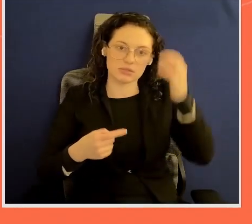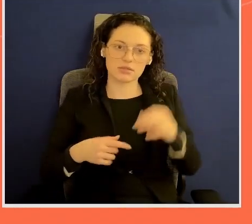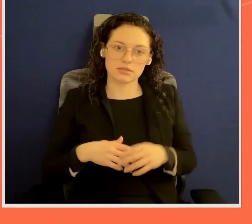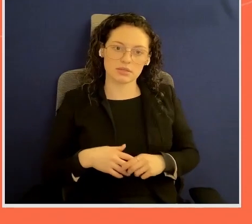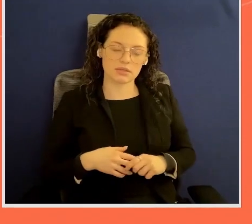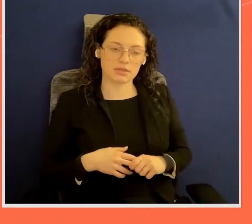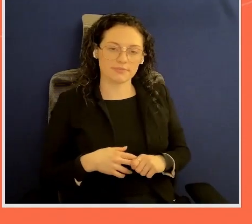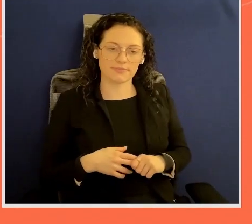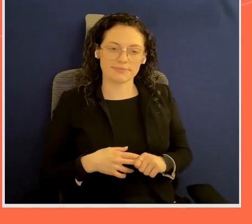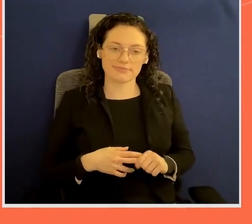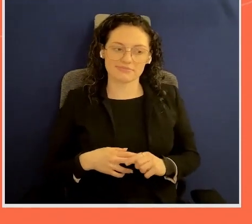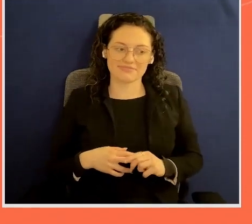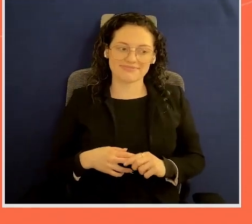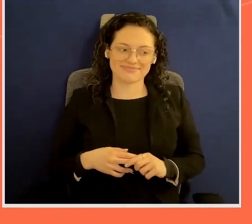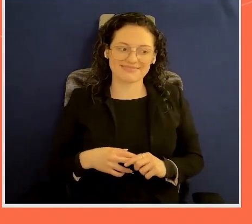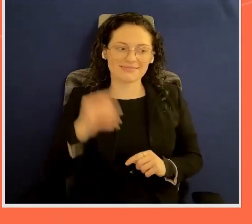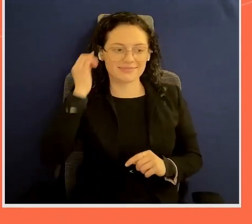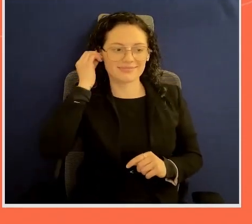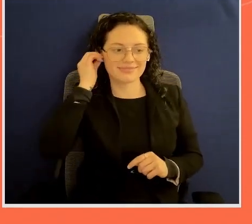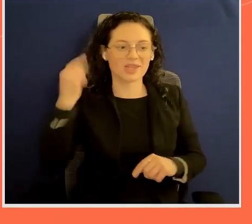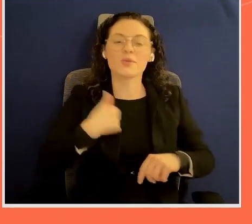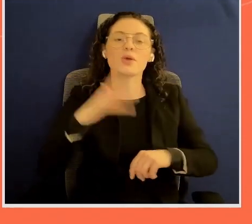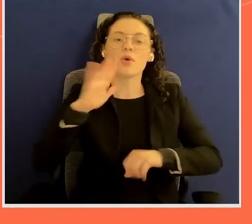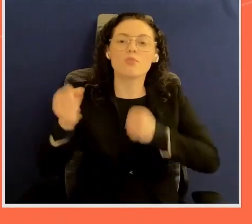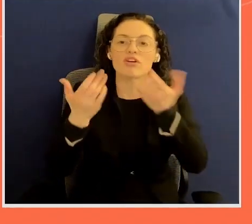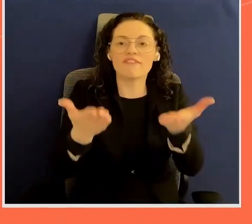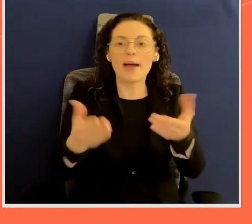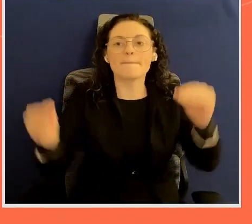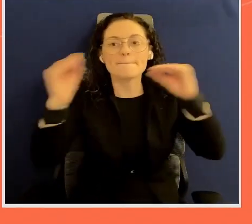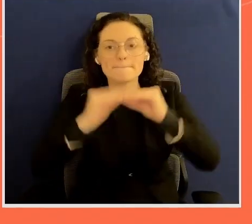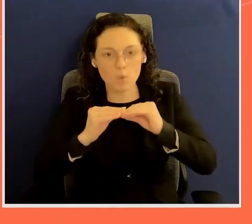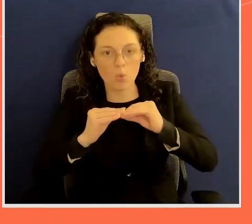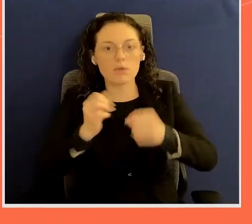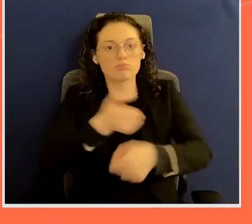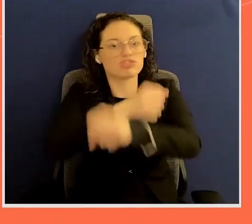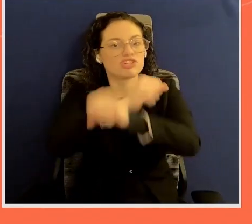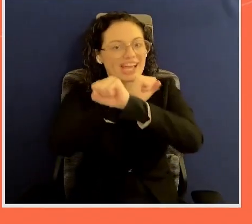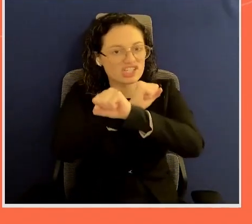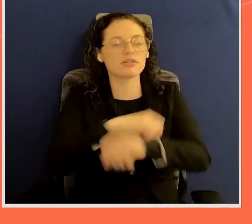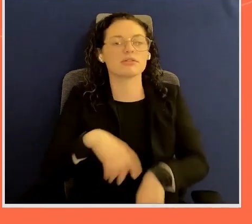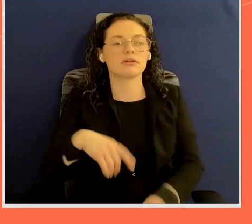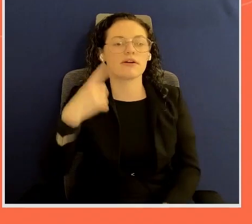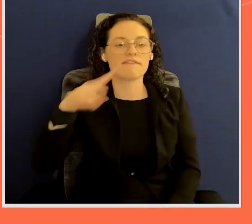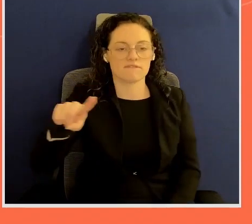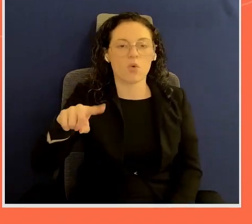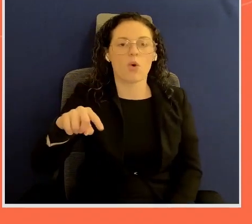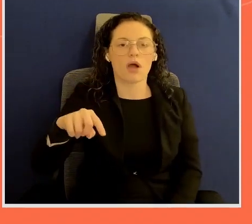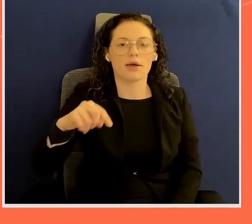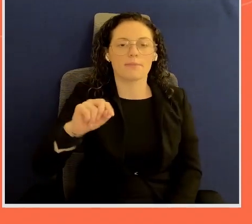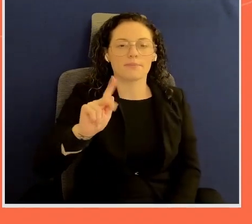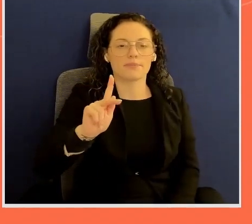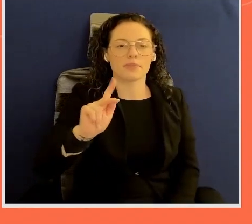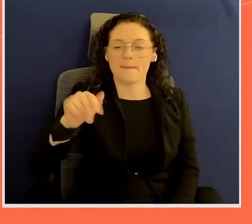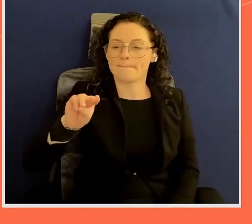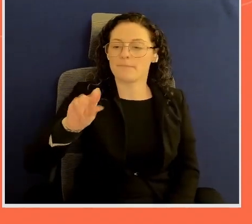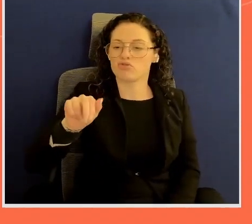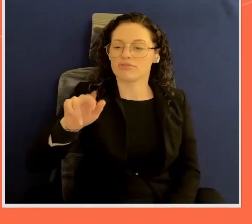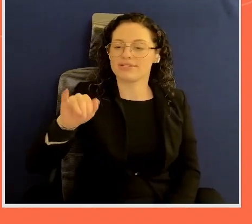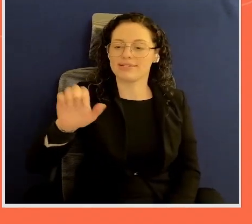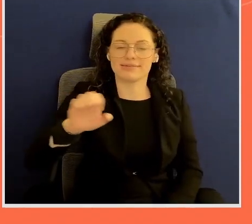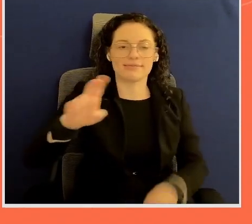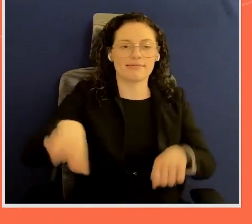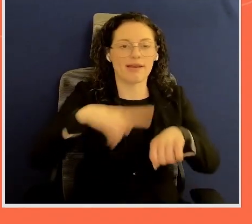plus warning us of what is happening. And we have spent, too many of us in too many parts of the world, too much of those